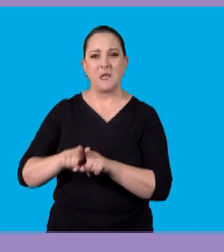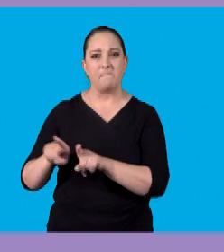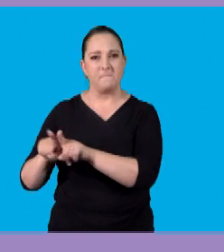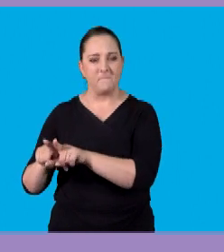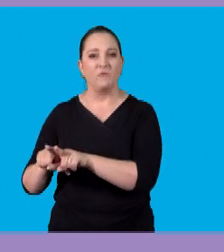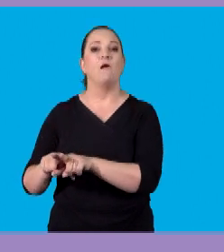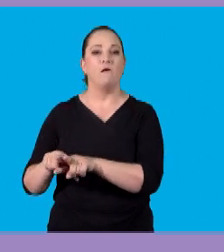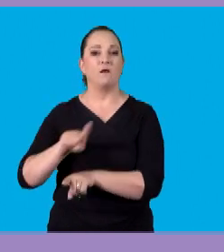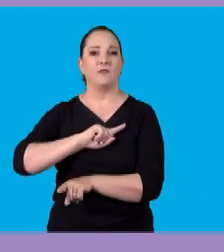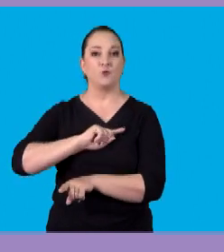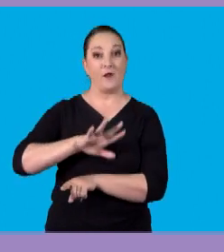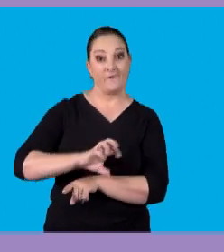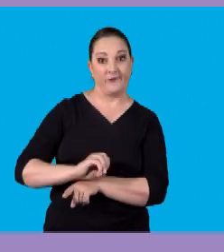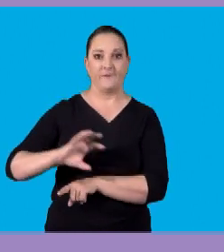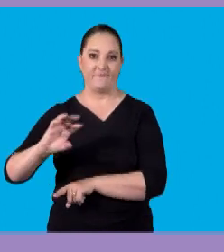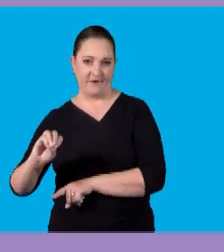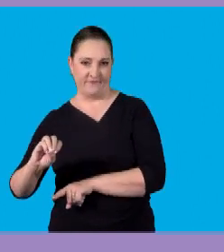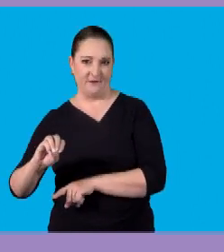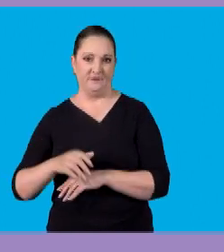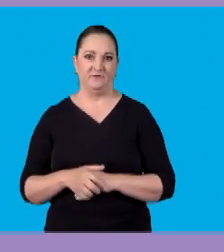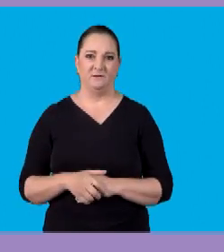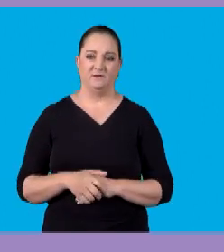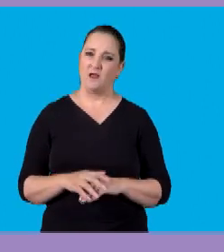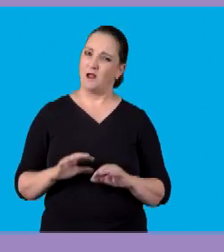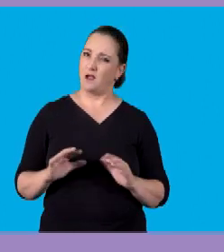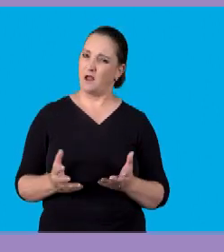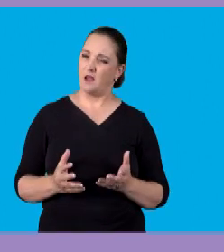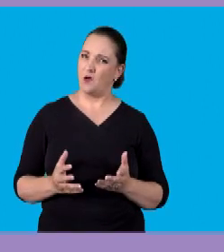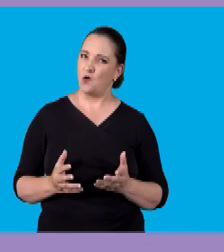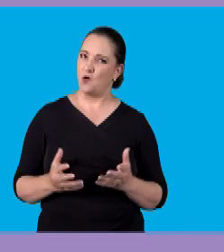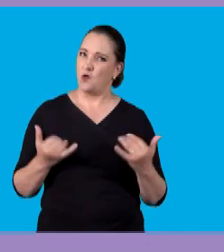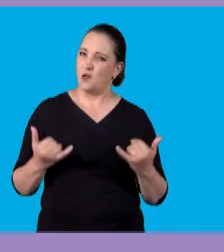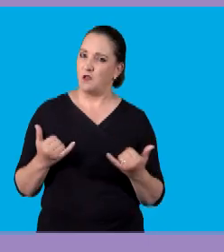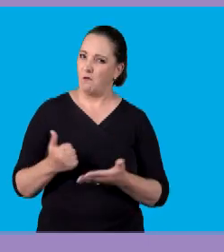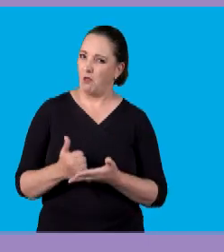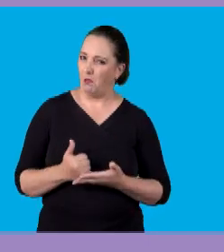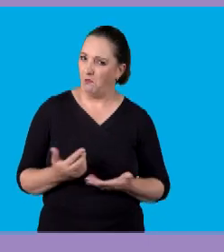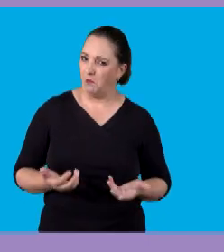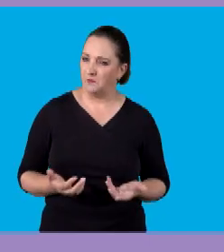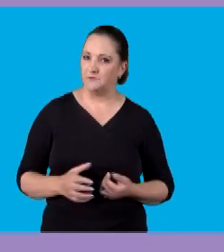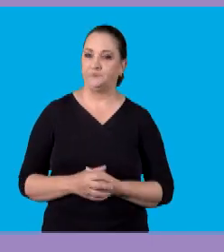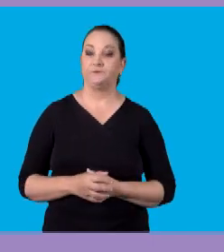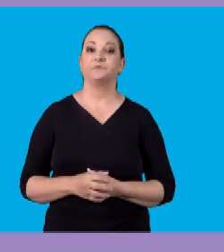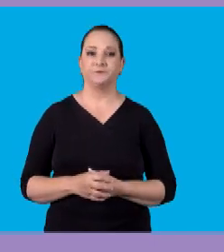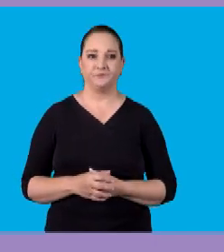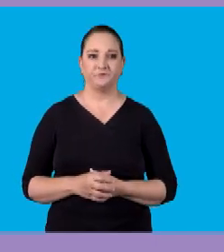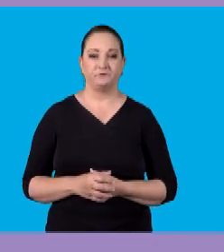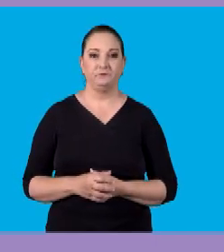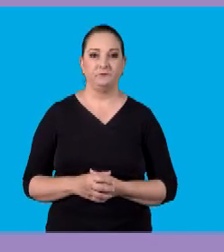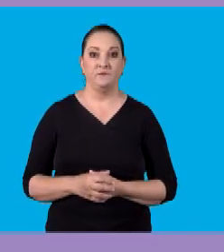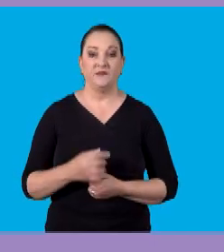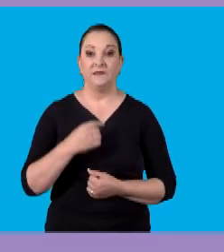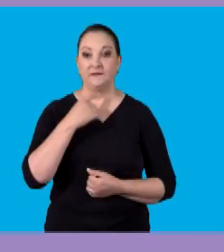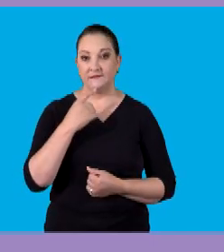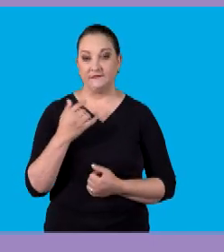that is 50 degrees and 50 degrees. Now, how is this going to help us? Well, this is going